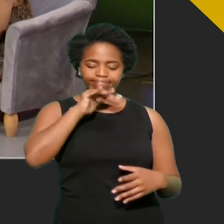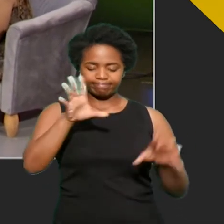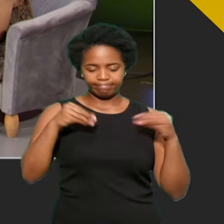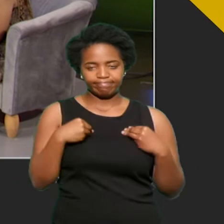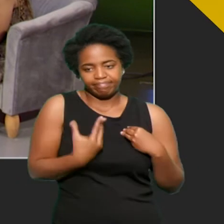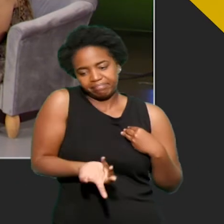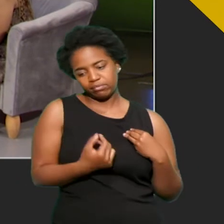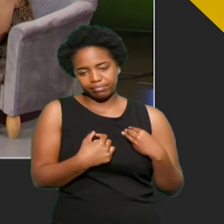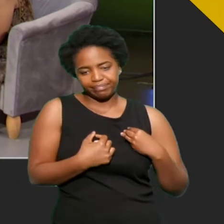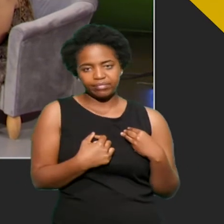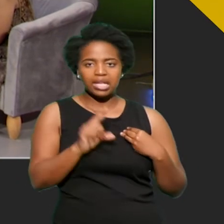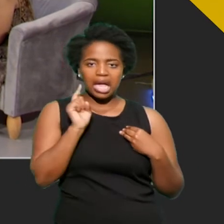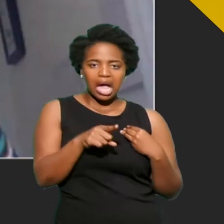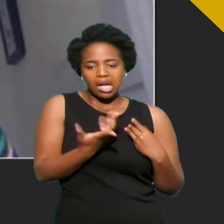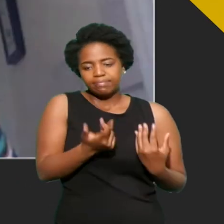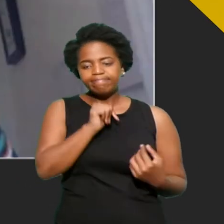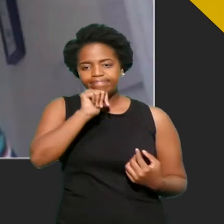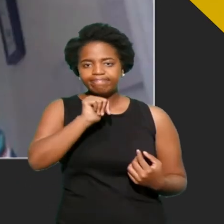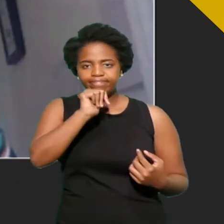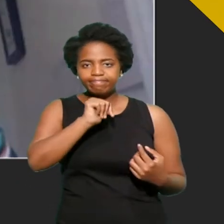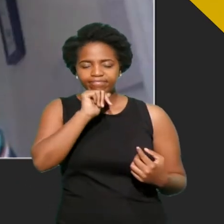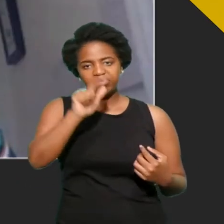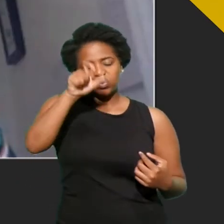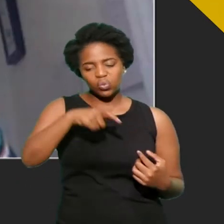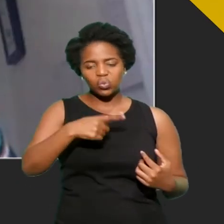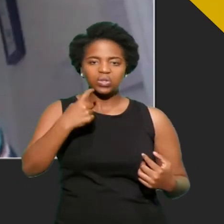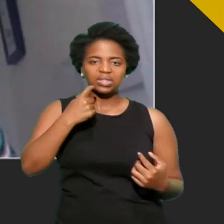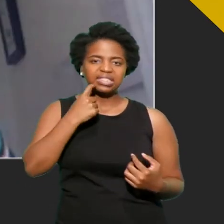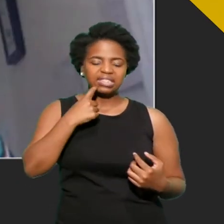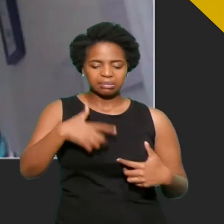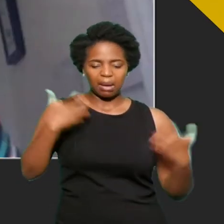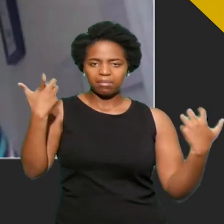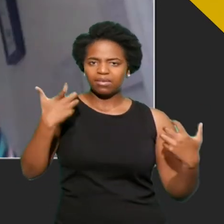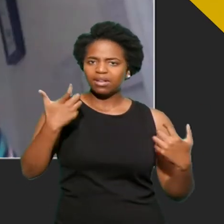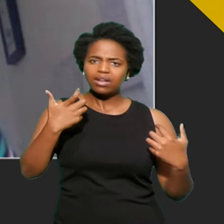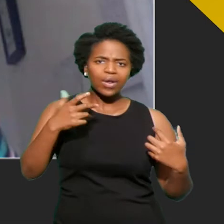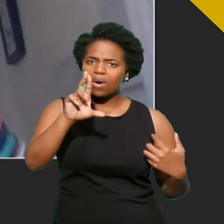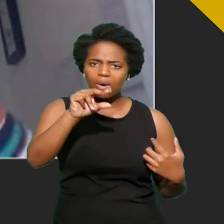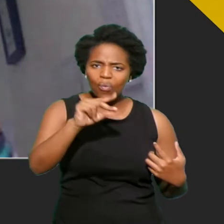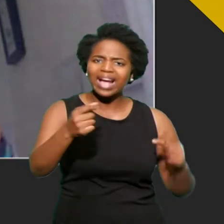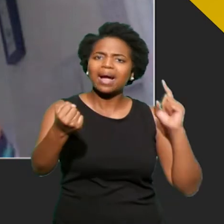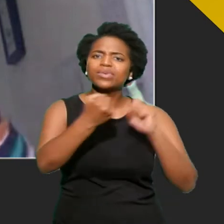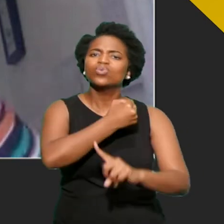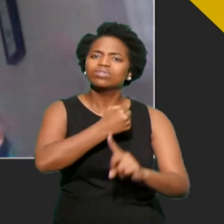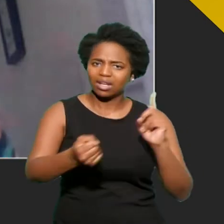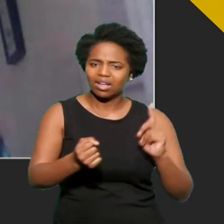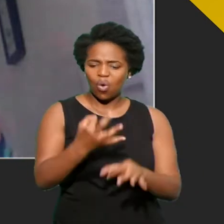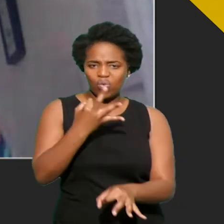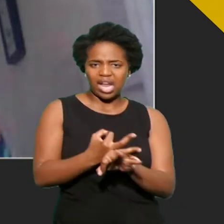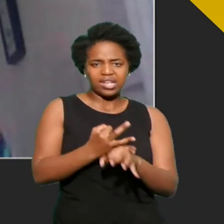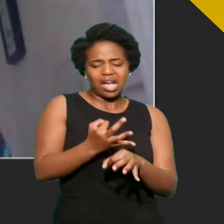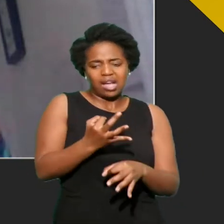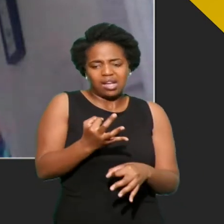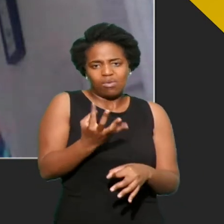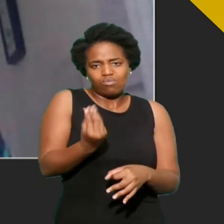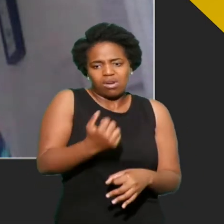levels of violence, and we train women to accept that it is a norm that, you know, Tata Kabani always does that.